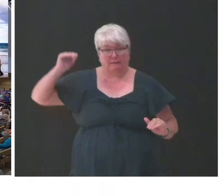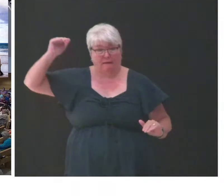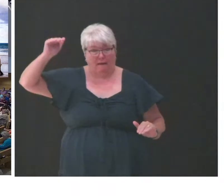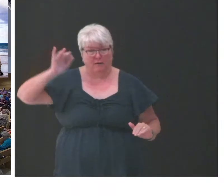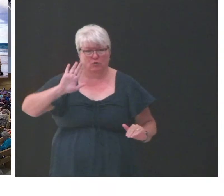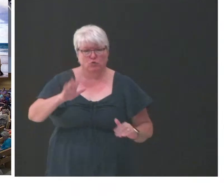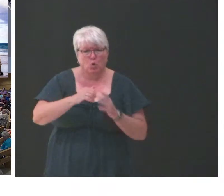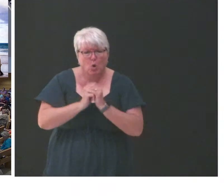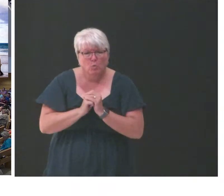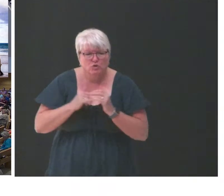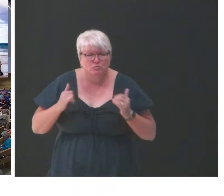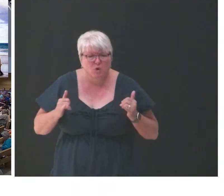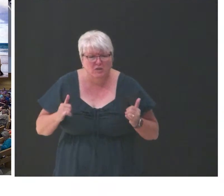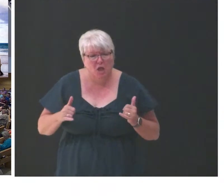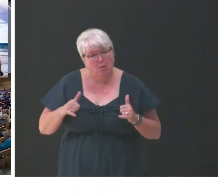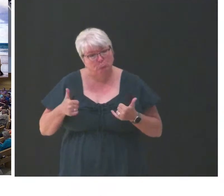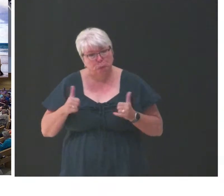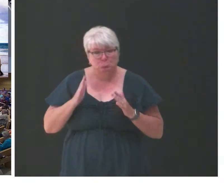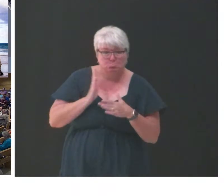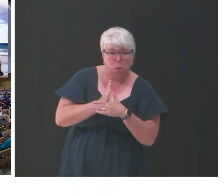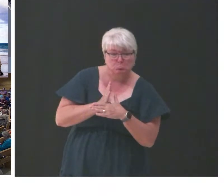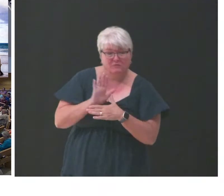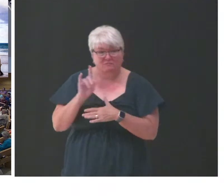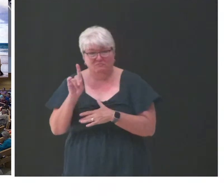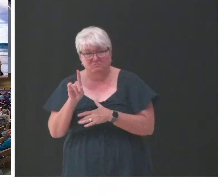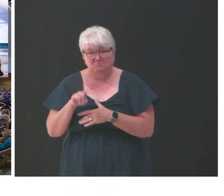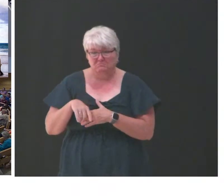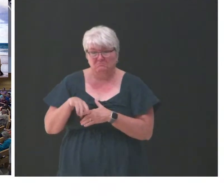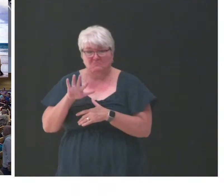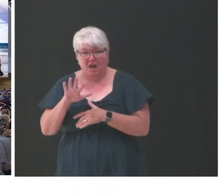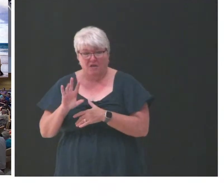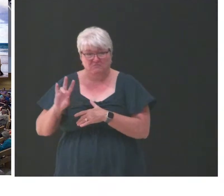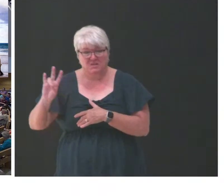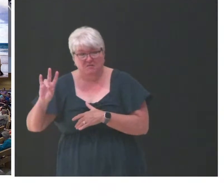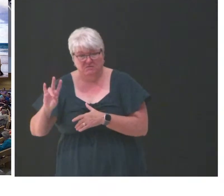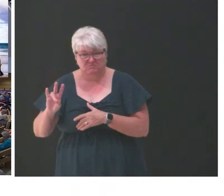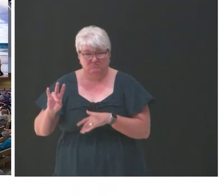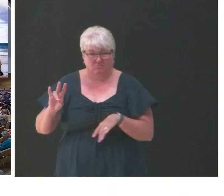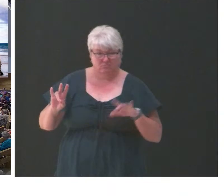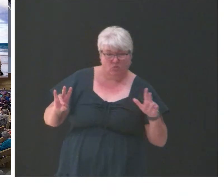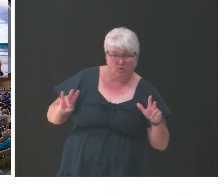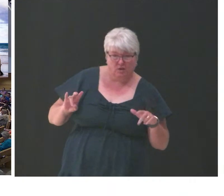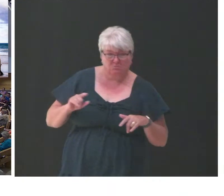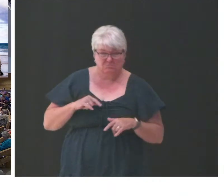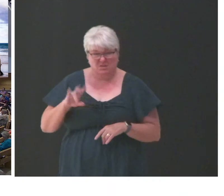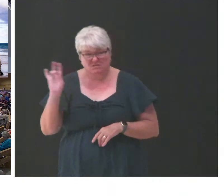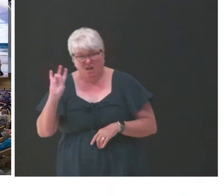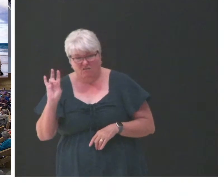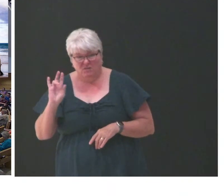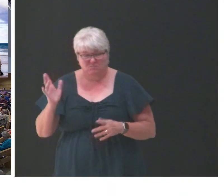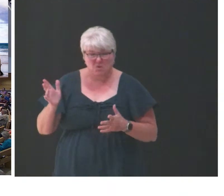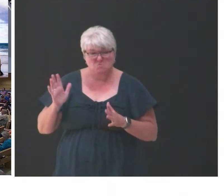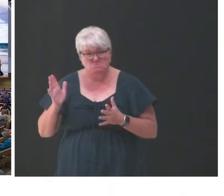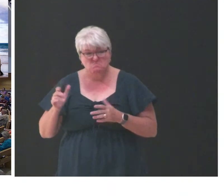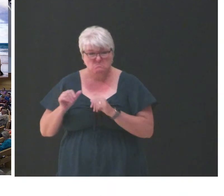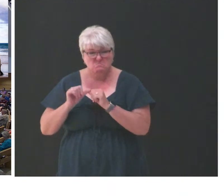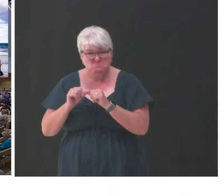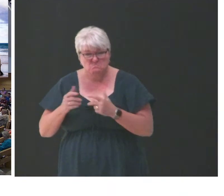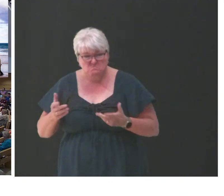What would you say? Doing pretty good? Not so good? About a 7. I'm hanging in there.